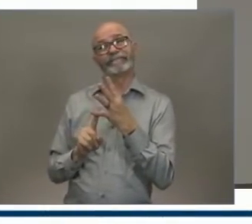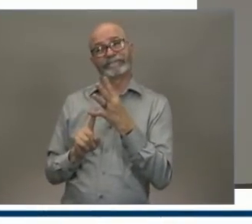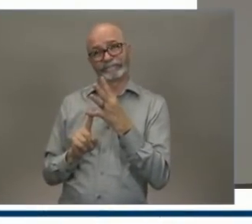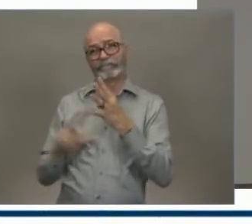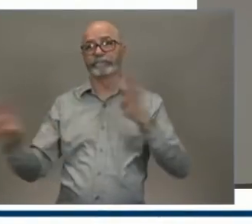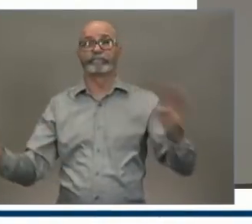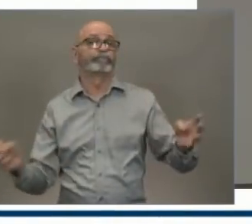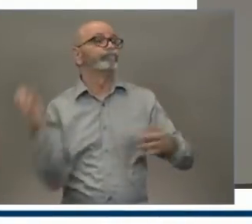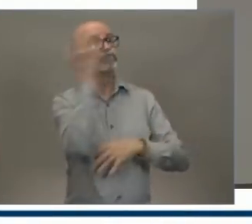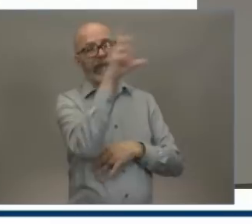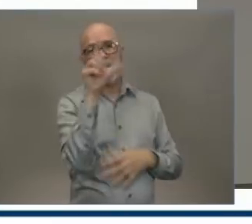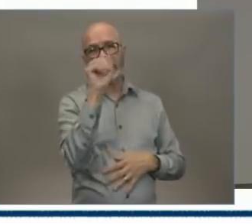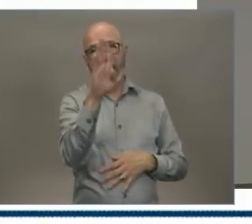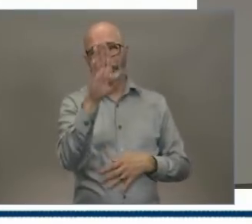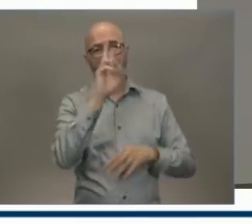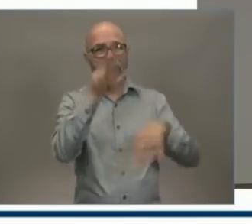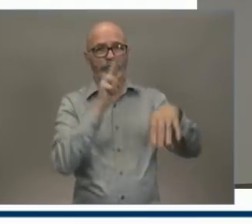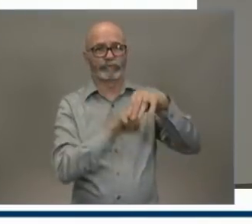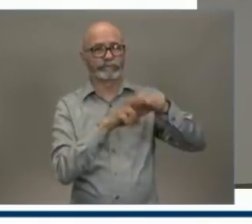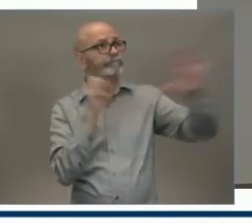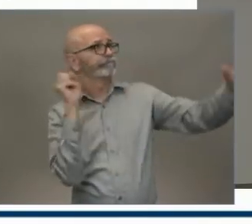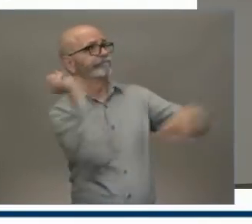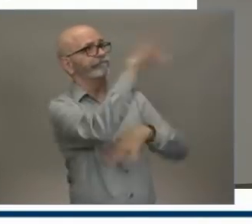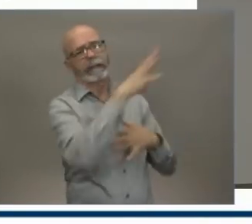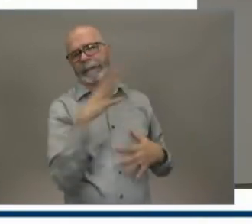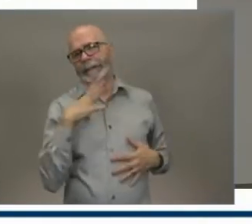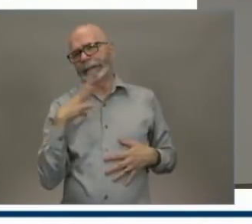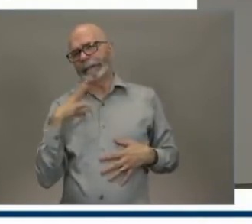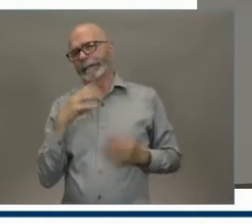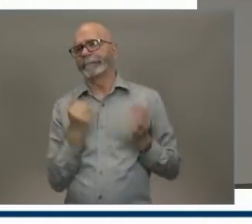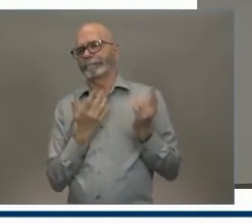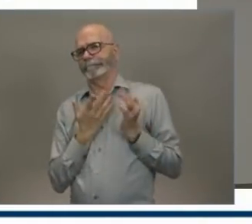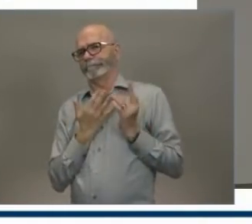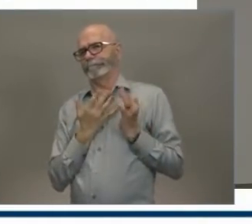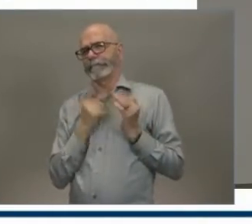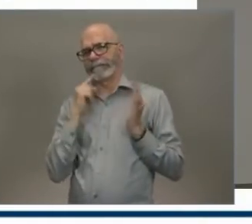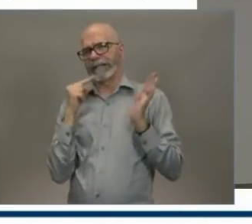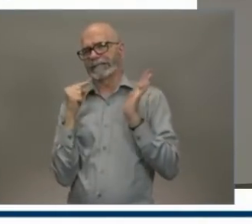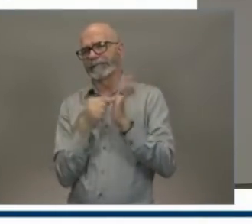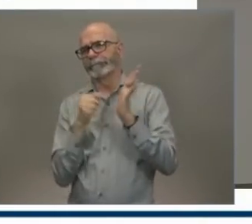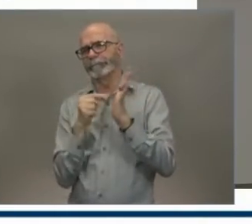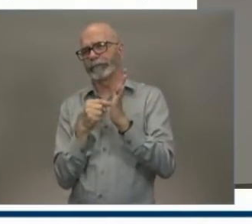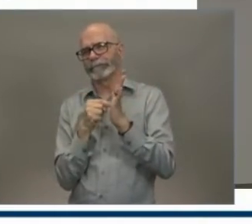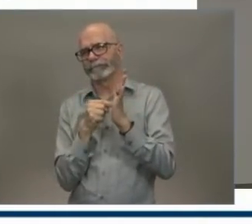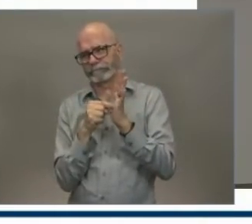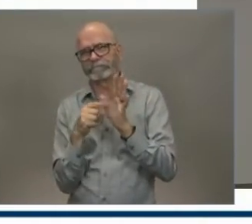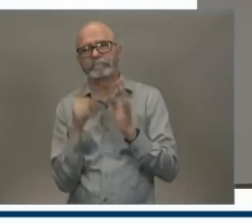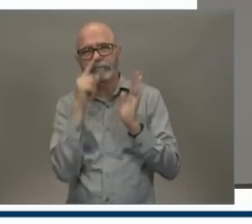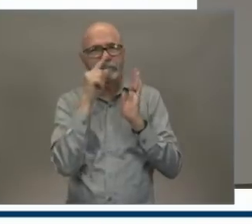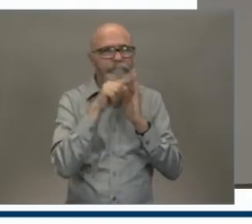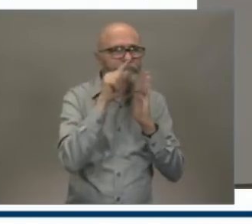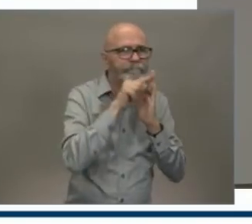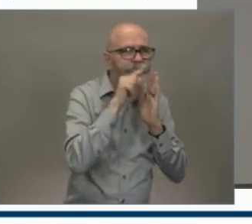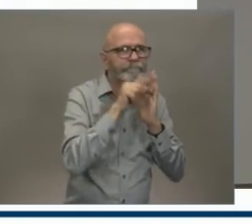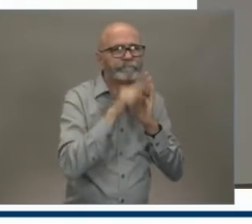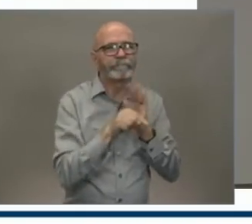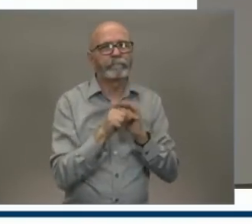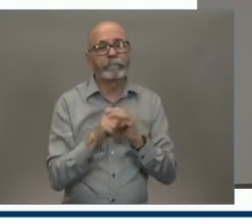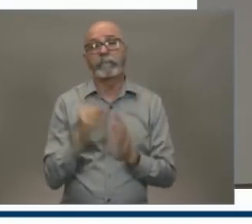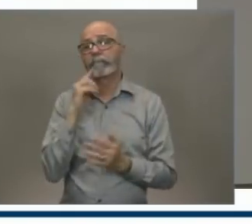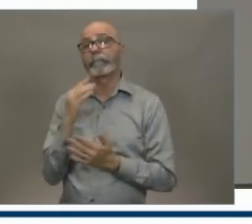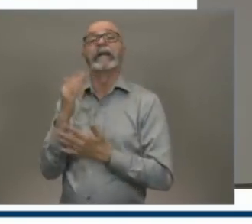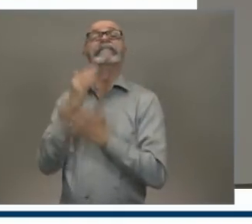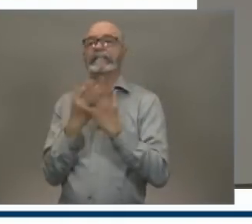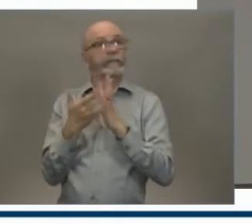is getting samples from across the country, and there are certain cases which are priority cases made for them.